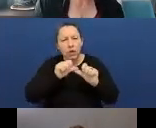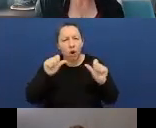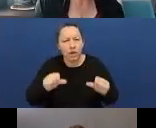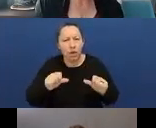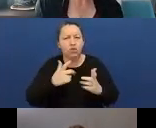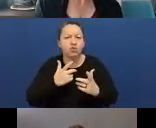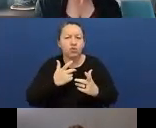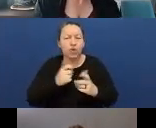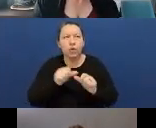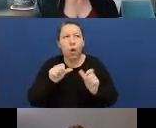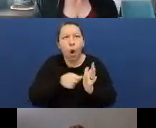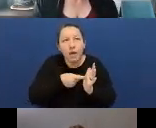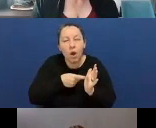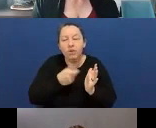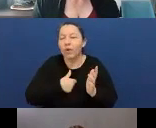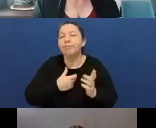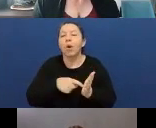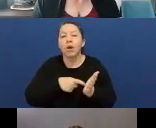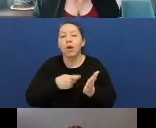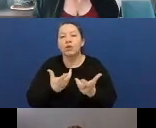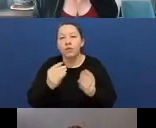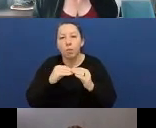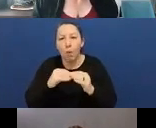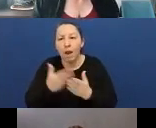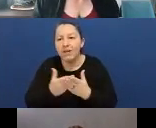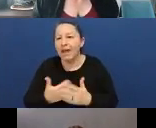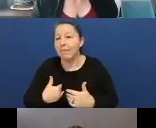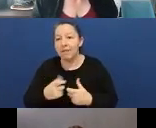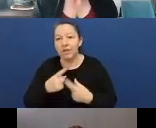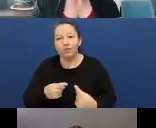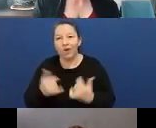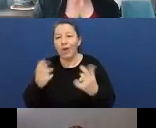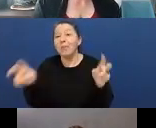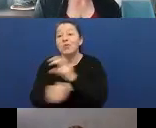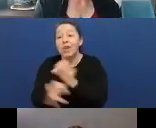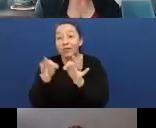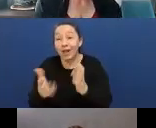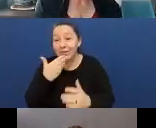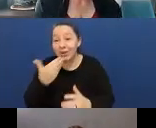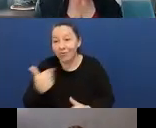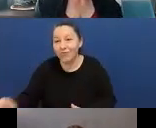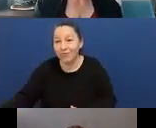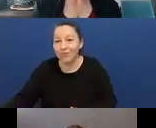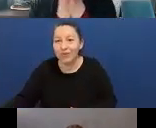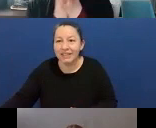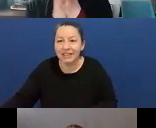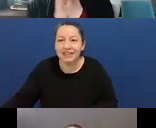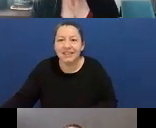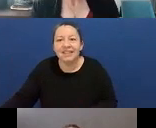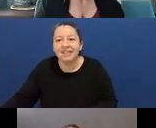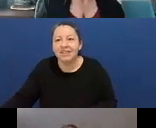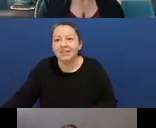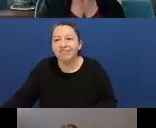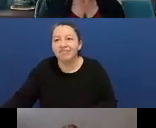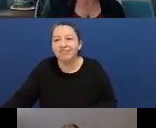at the archaeology, we need to look at elements that might indicate if the laborers are there voluntarily or involuntary,